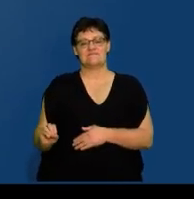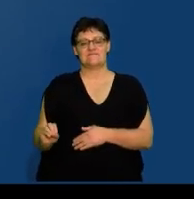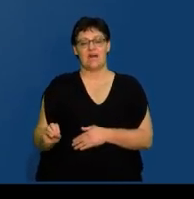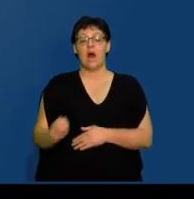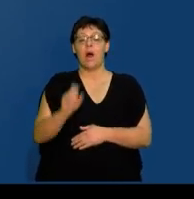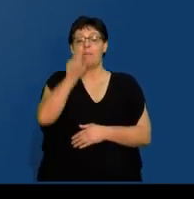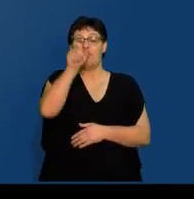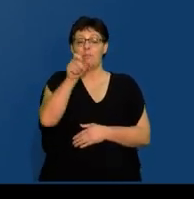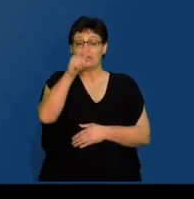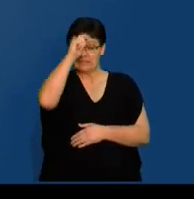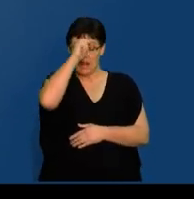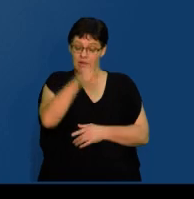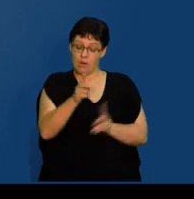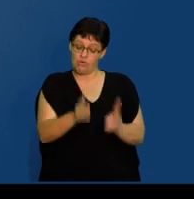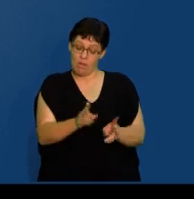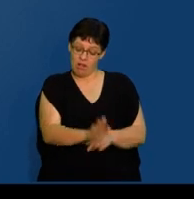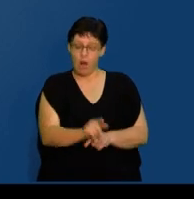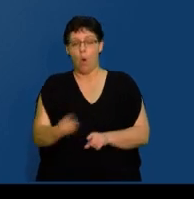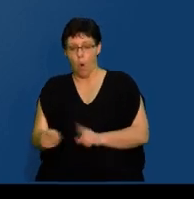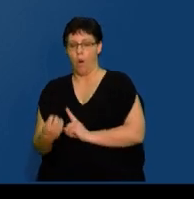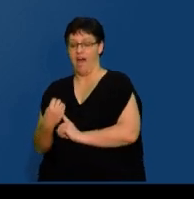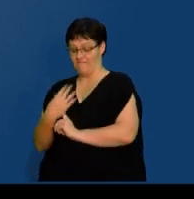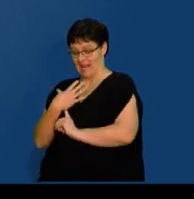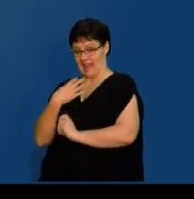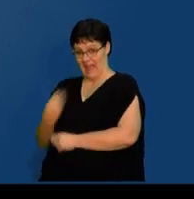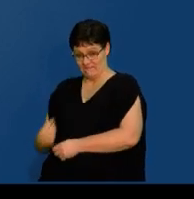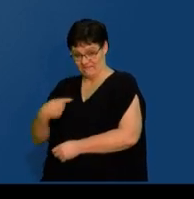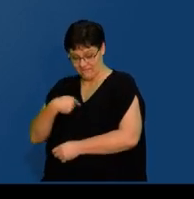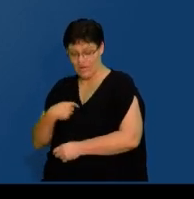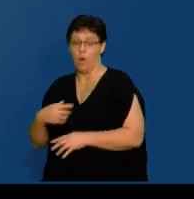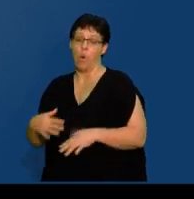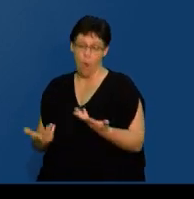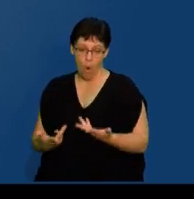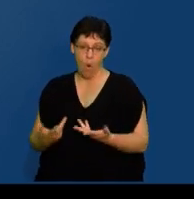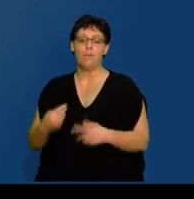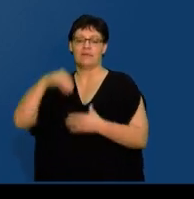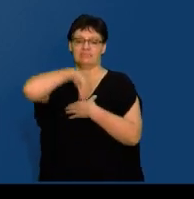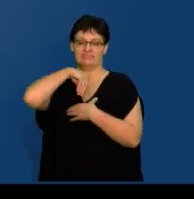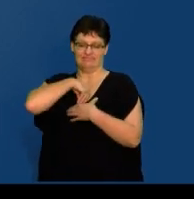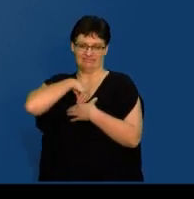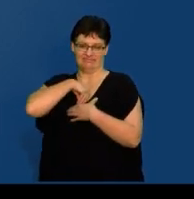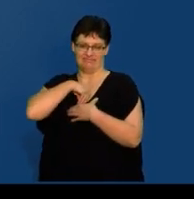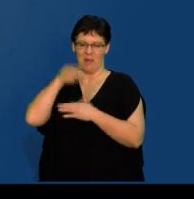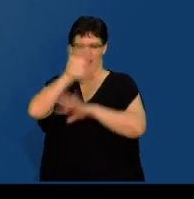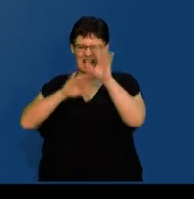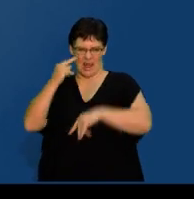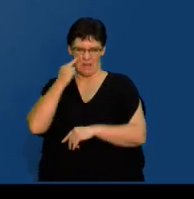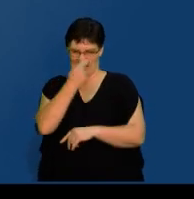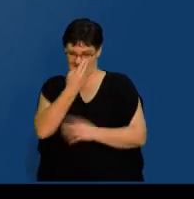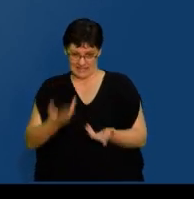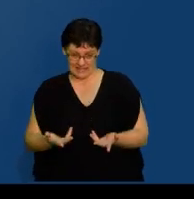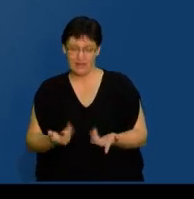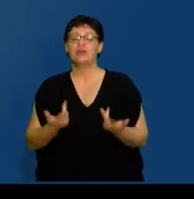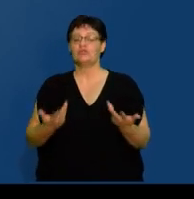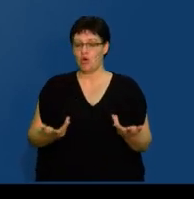and a son that is either affected with this condition, hemophilia, or let's say color blindness. So there is a 50%